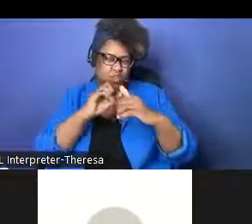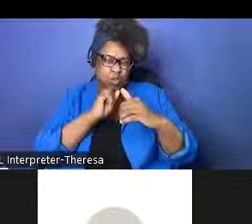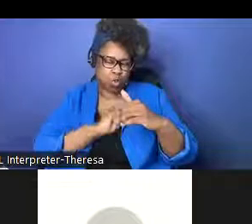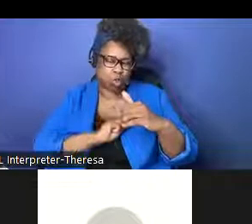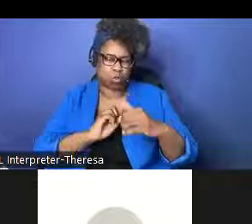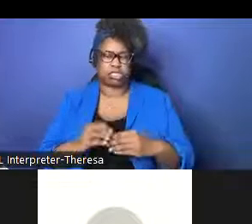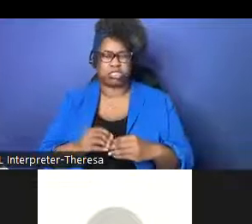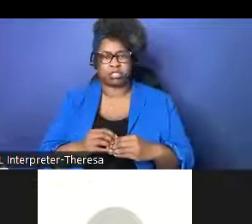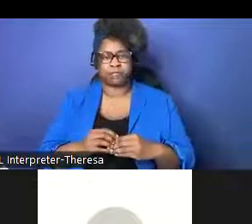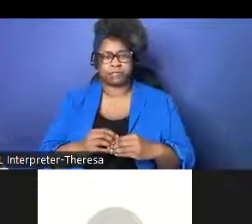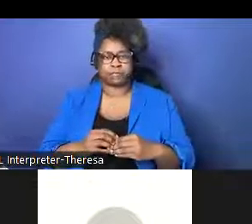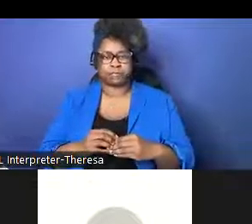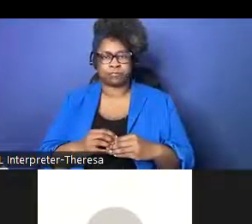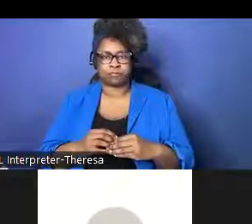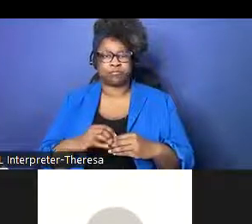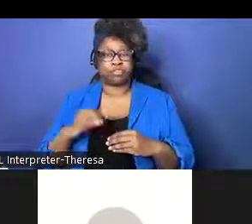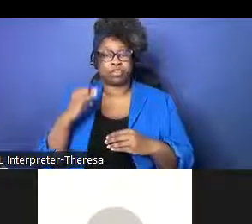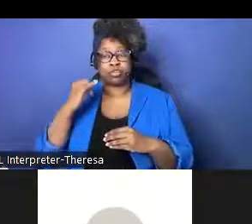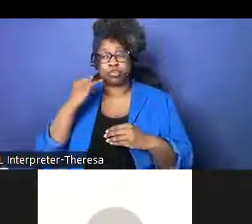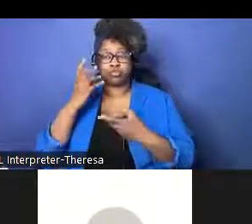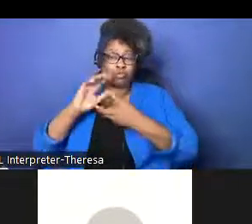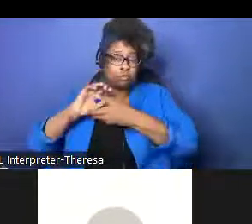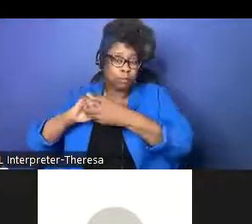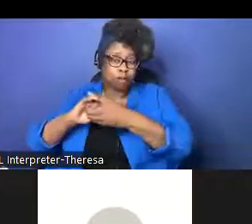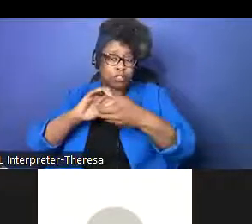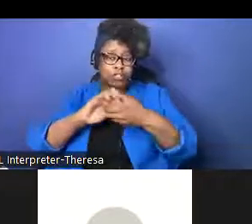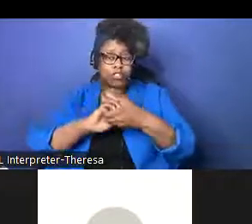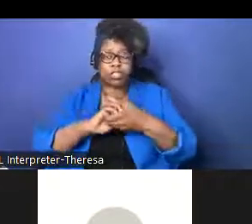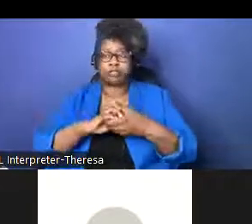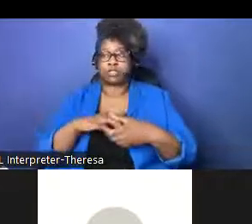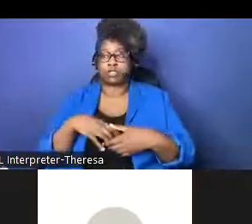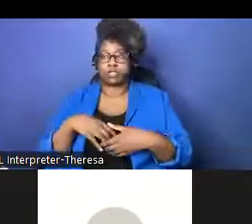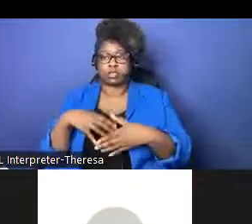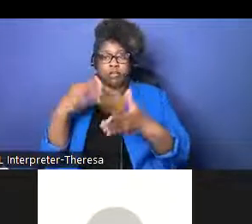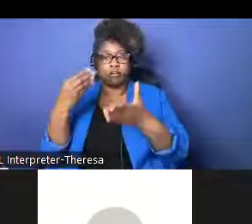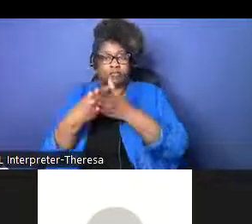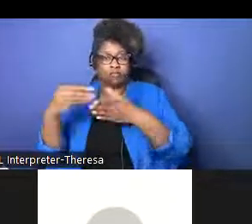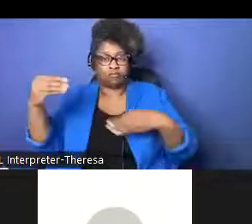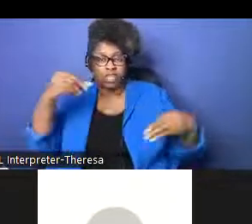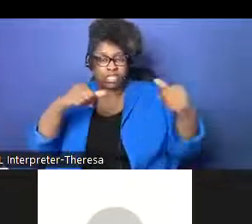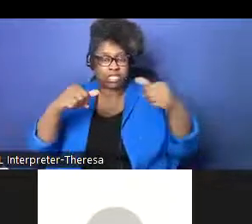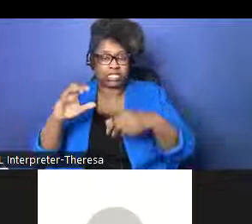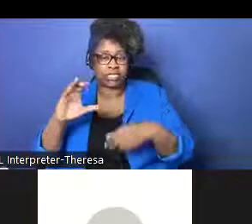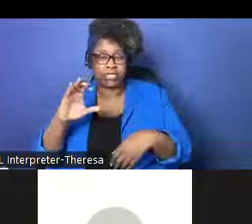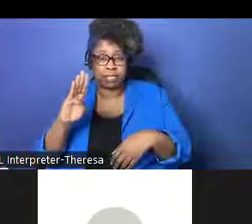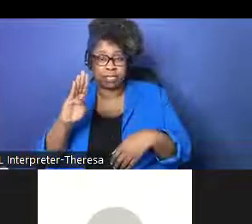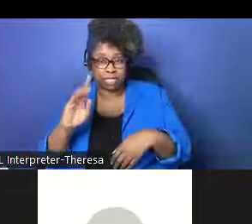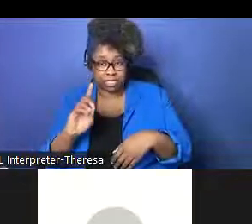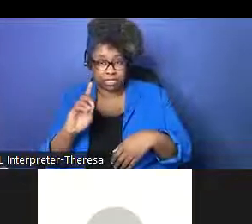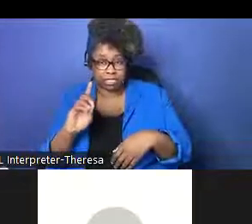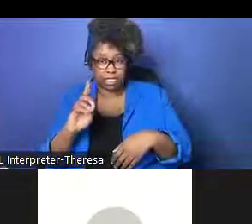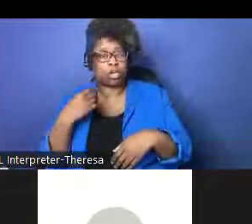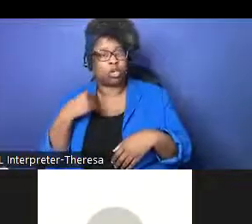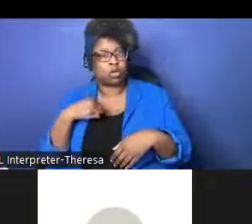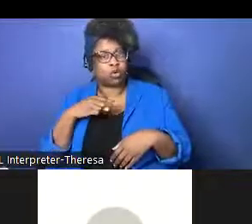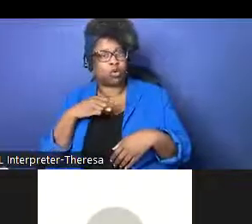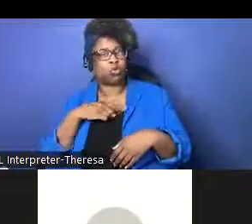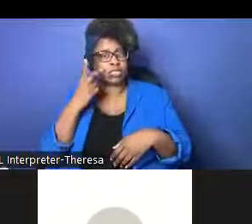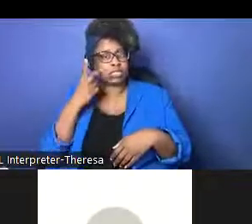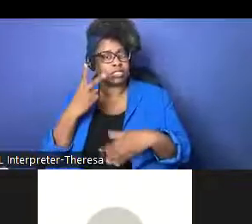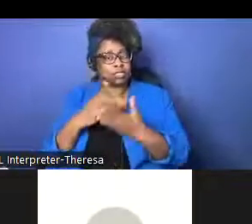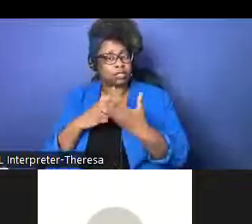So through partnerships, through collective funding, through CBDs, we see a program